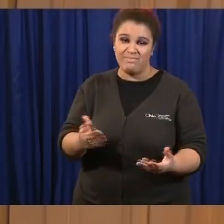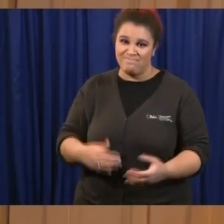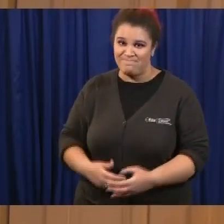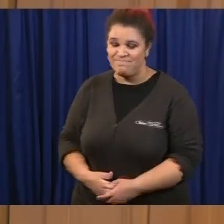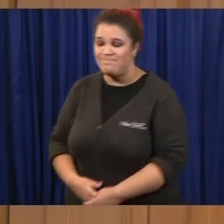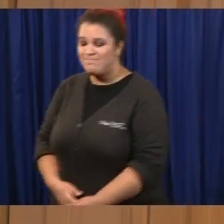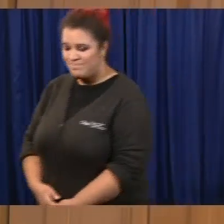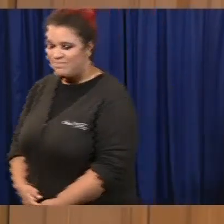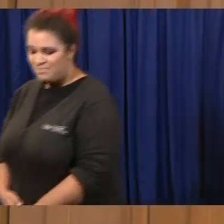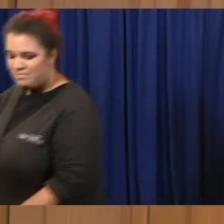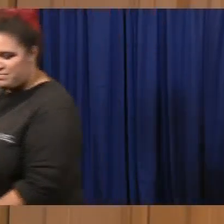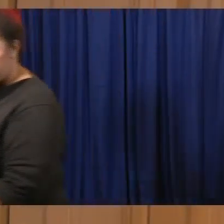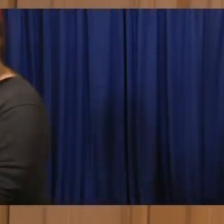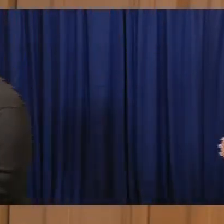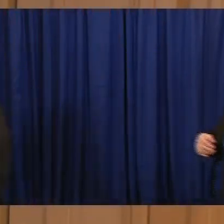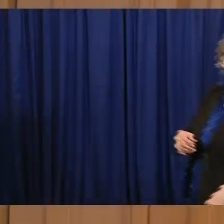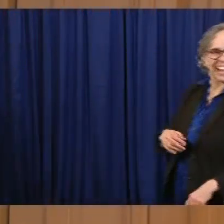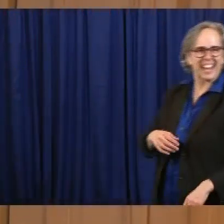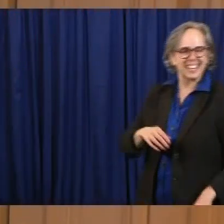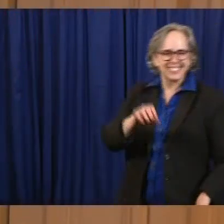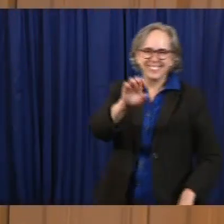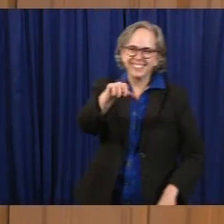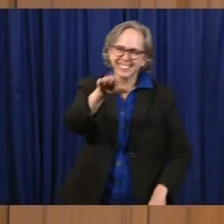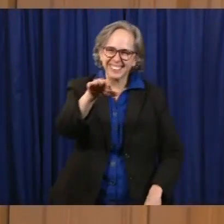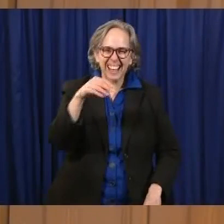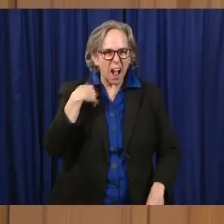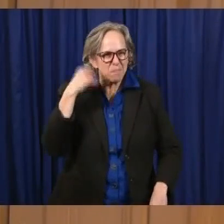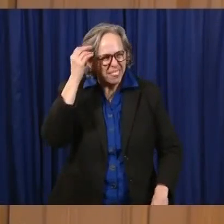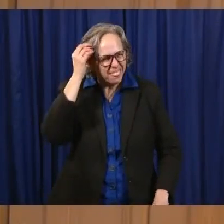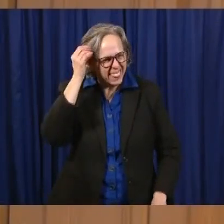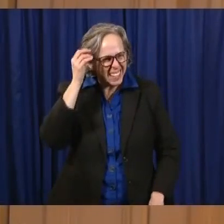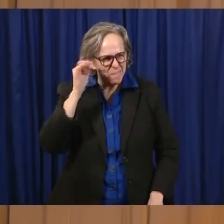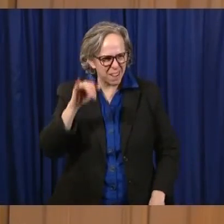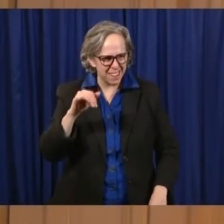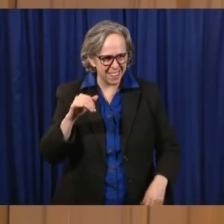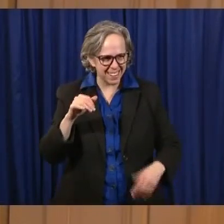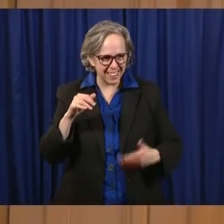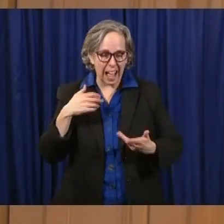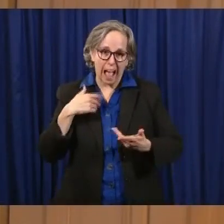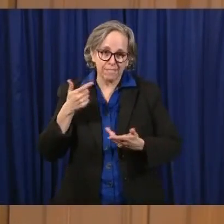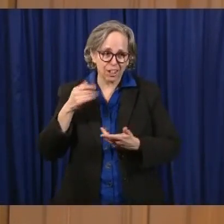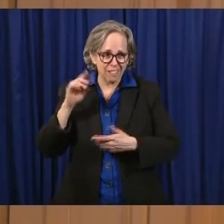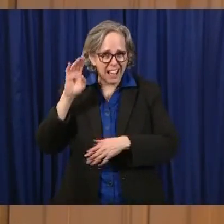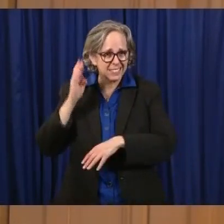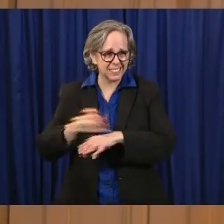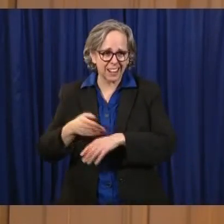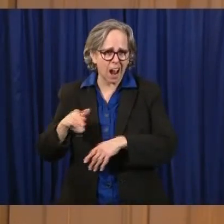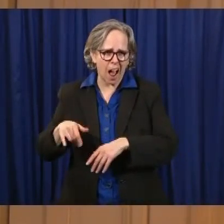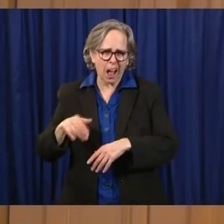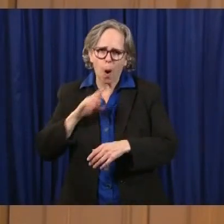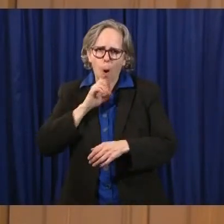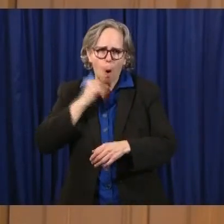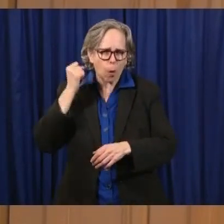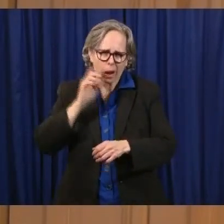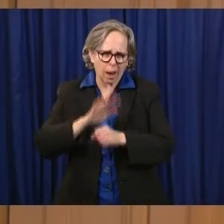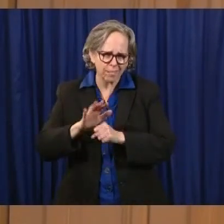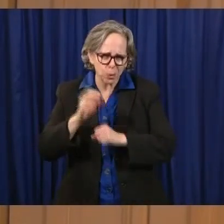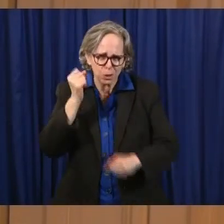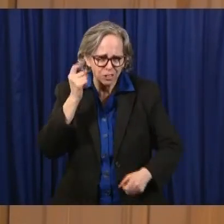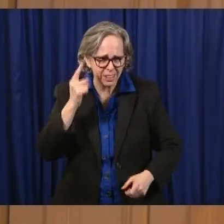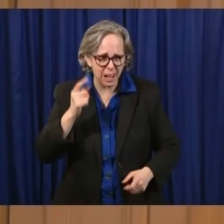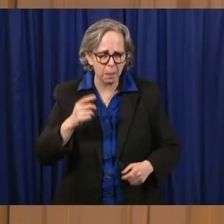have a grandson. He's not quite old enough yet to understand, but I've been thinking about, even when I'm talking to my